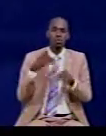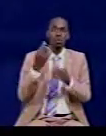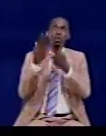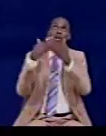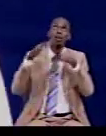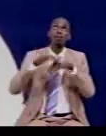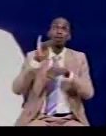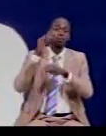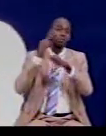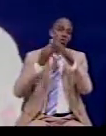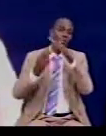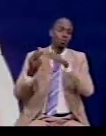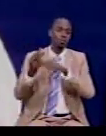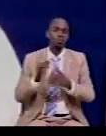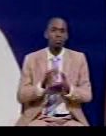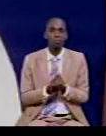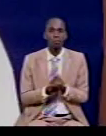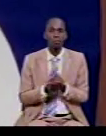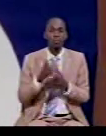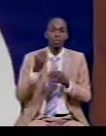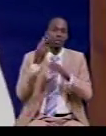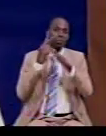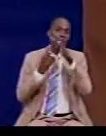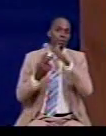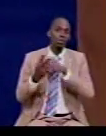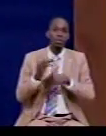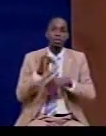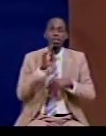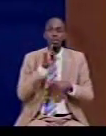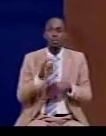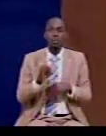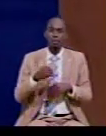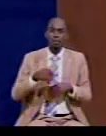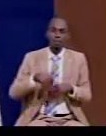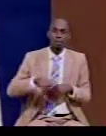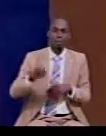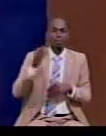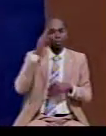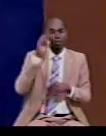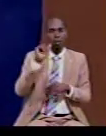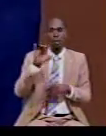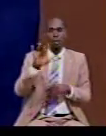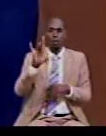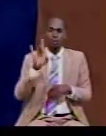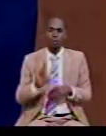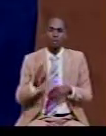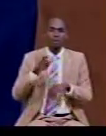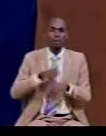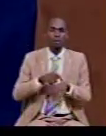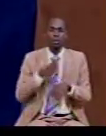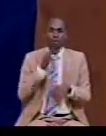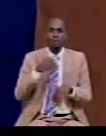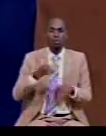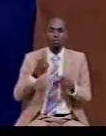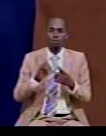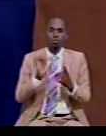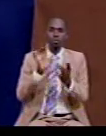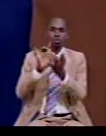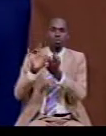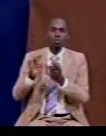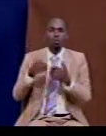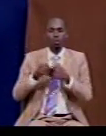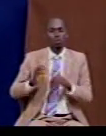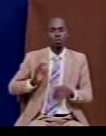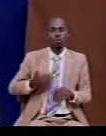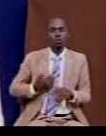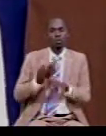an appointed time, and we haste to reach out to the lost souls, briefly redeeming the time because the days are evil, knowing that